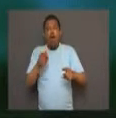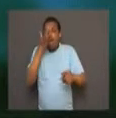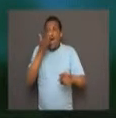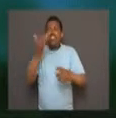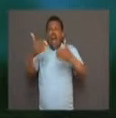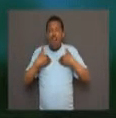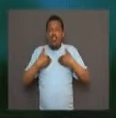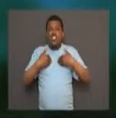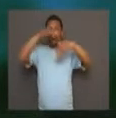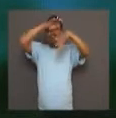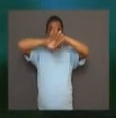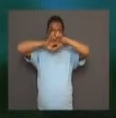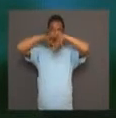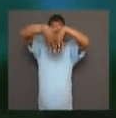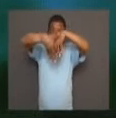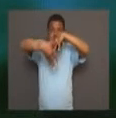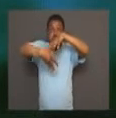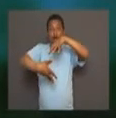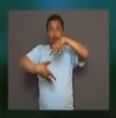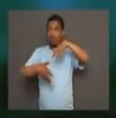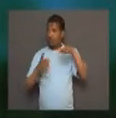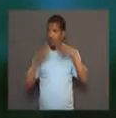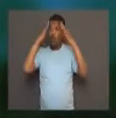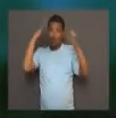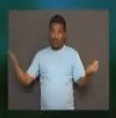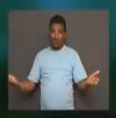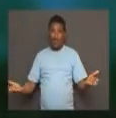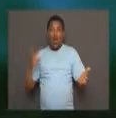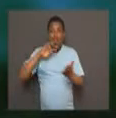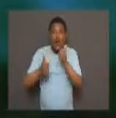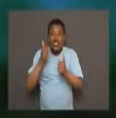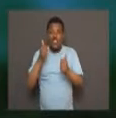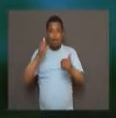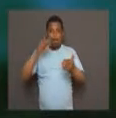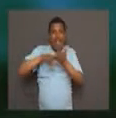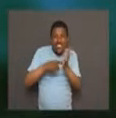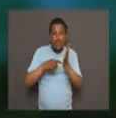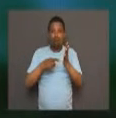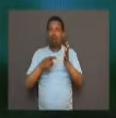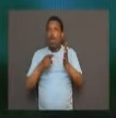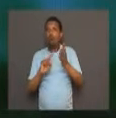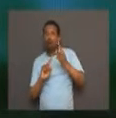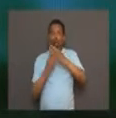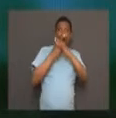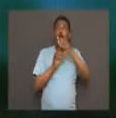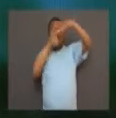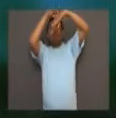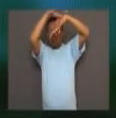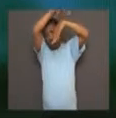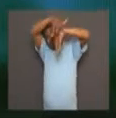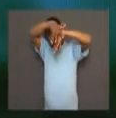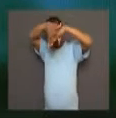have steep profiles, which means they originate in high